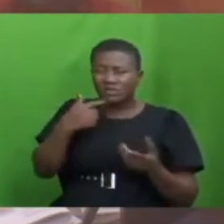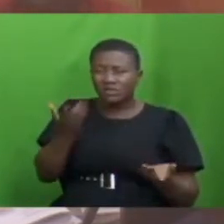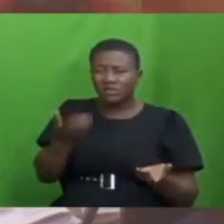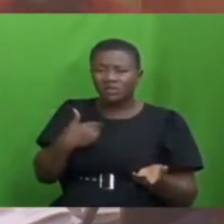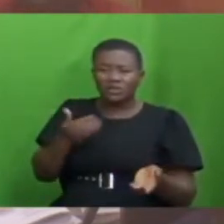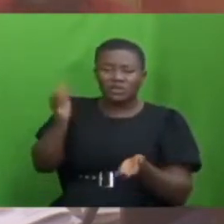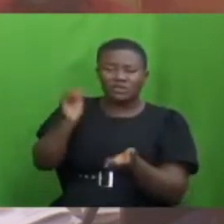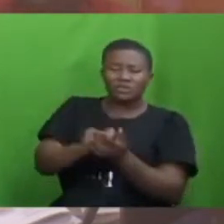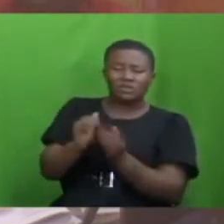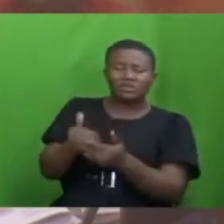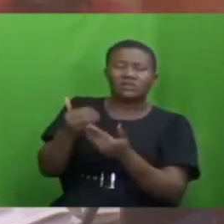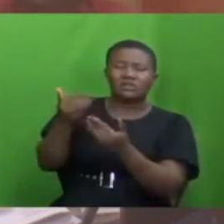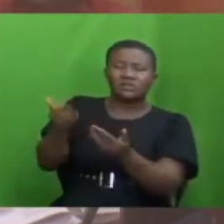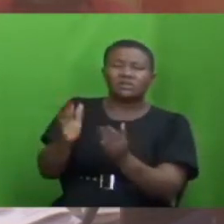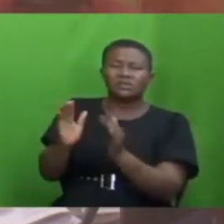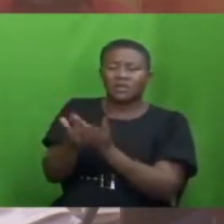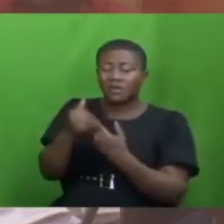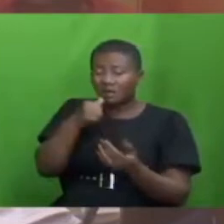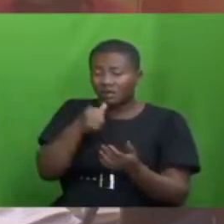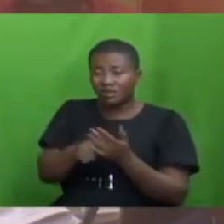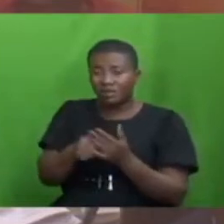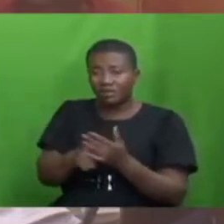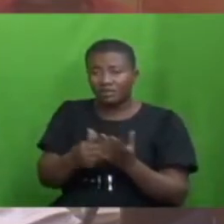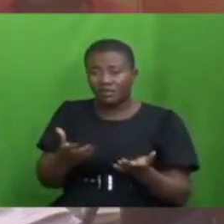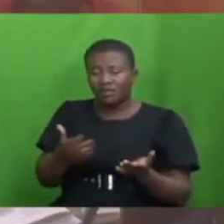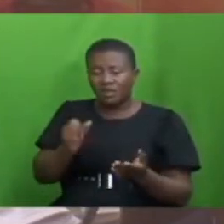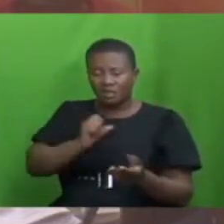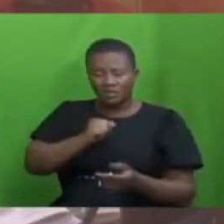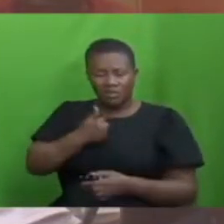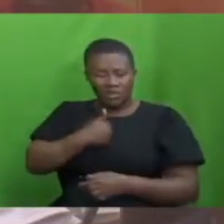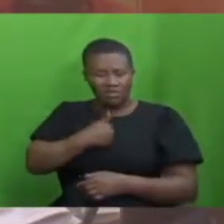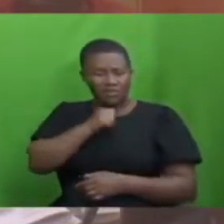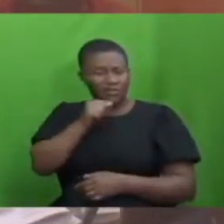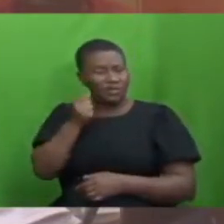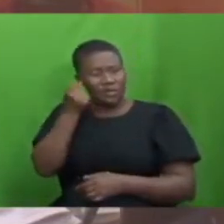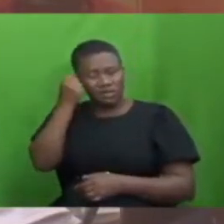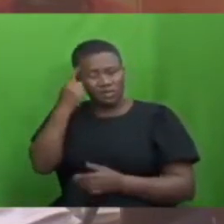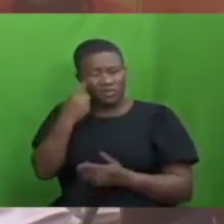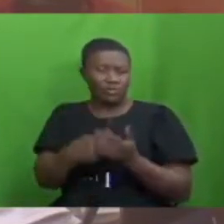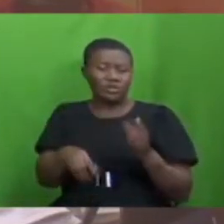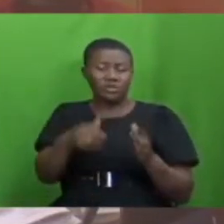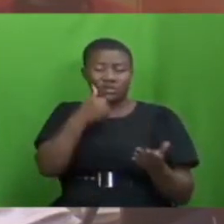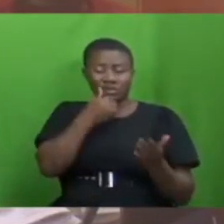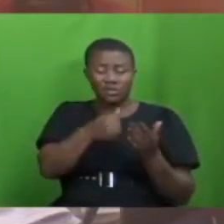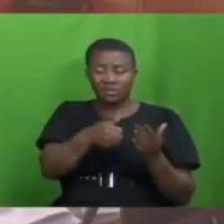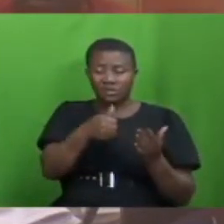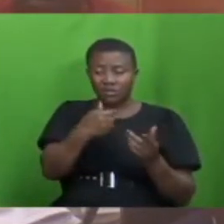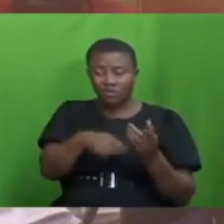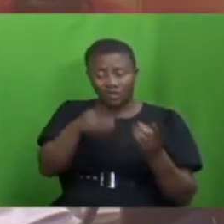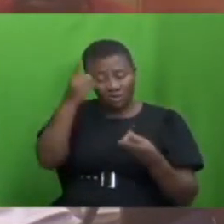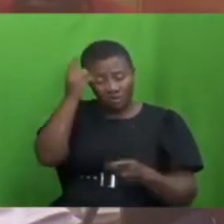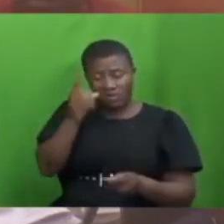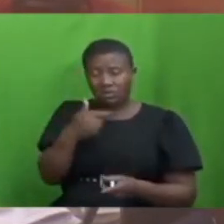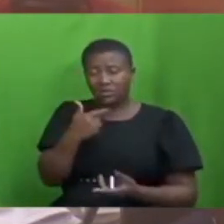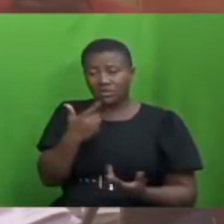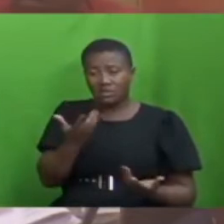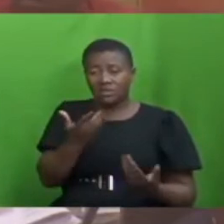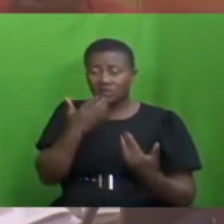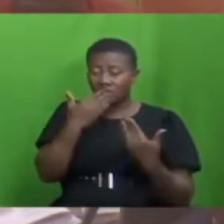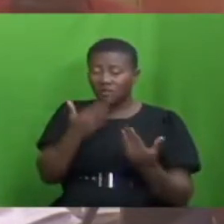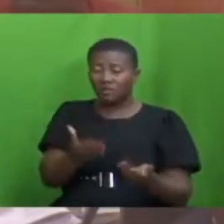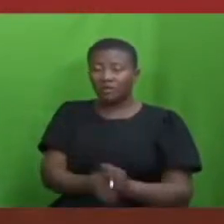reissuing a resolution by a letter. I have a difficulty accepting the route that we want to pass this process to. I thank you, Mr.